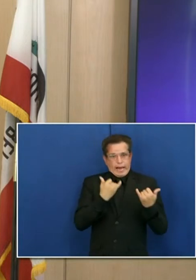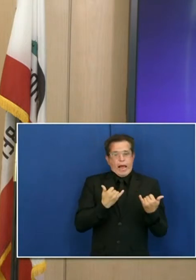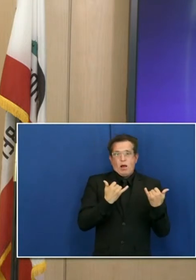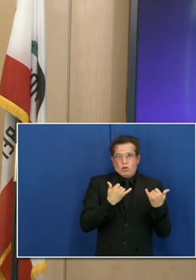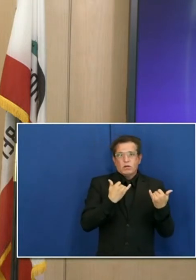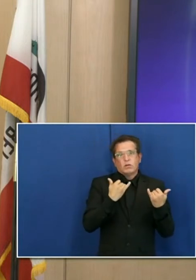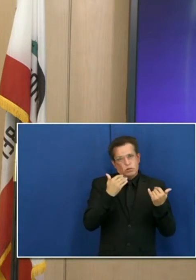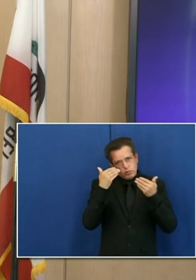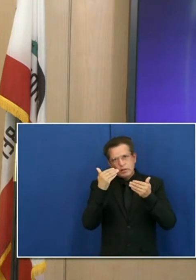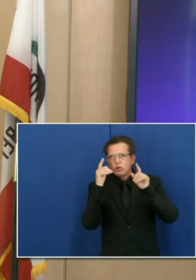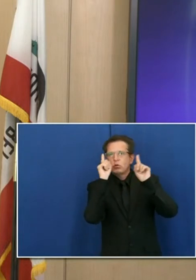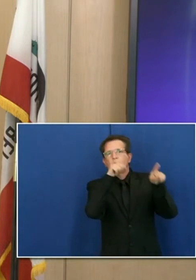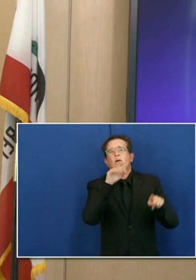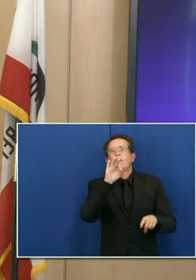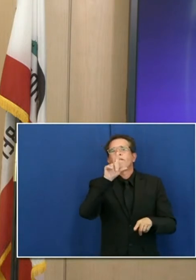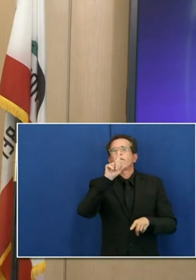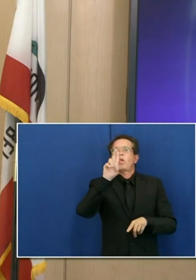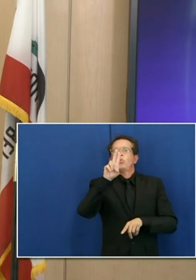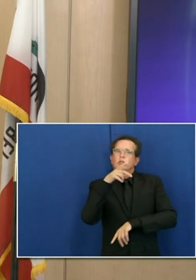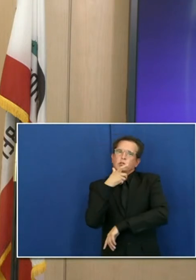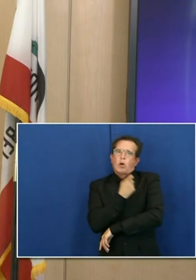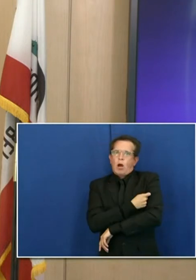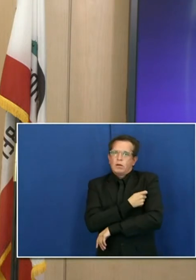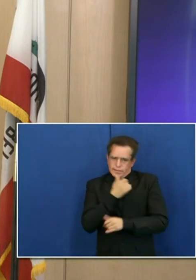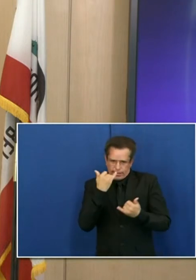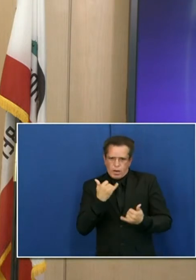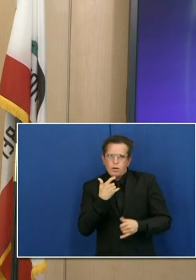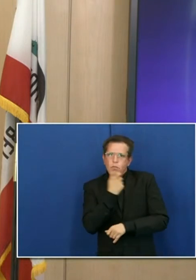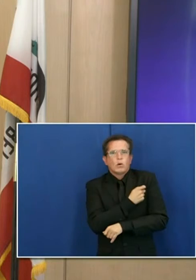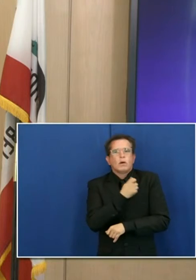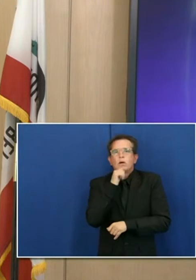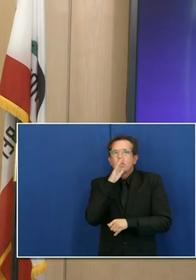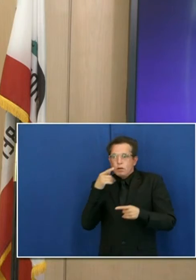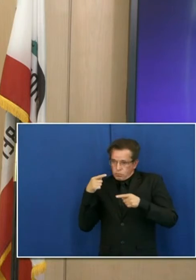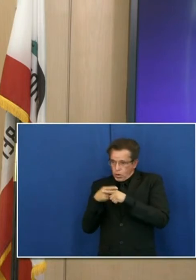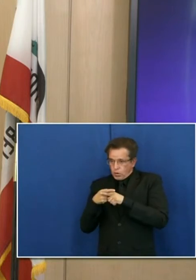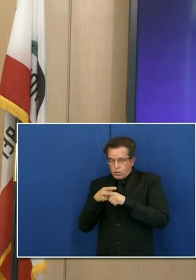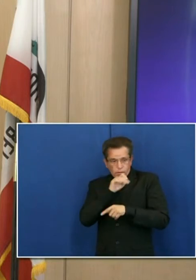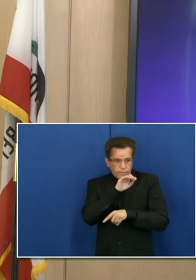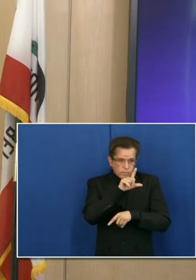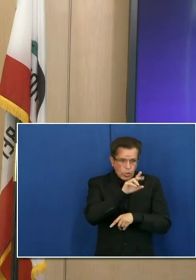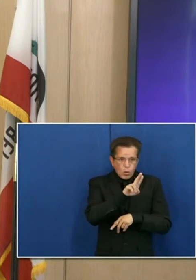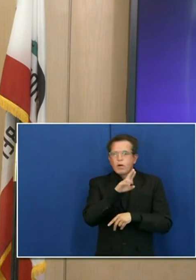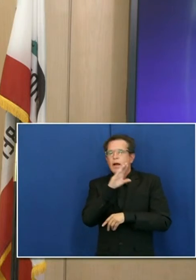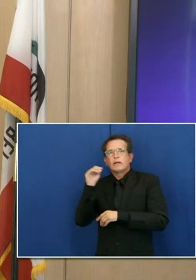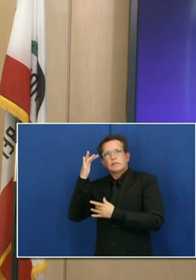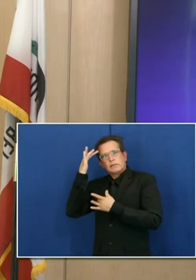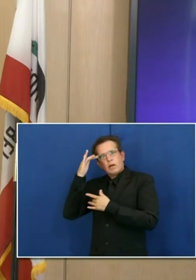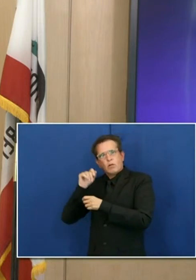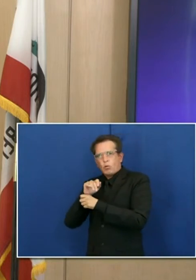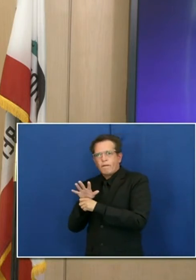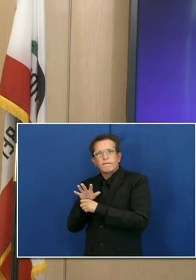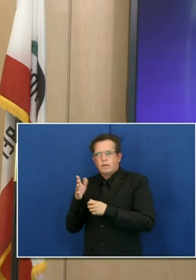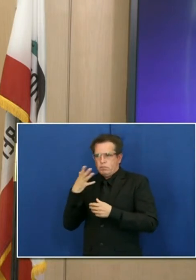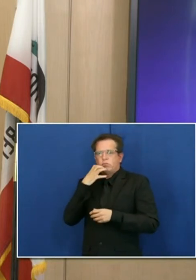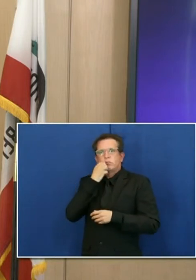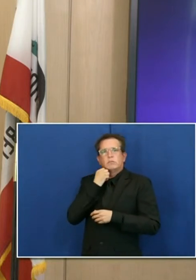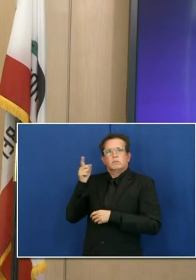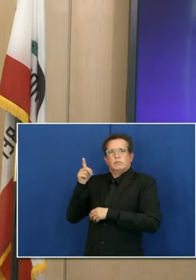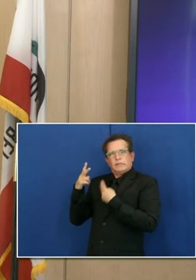your flu shot so as to not compound our situation any further and certainly preserve hospital